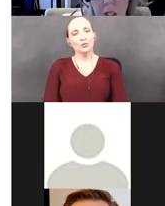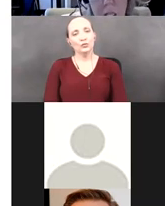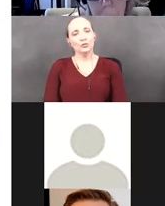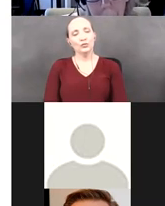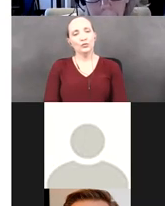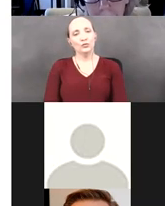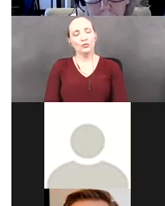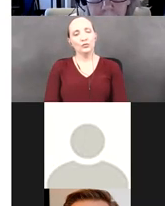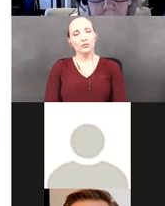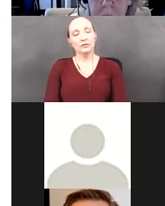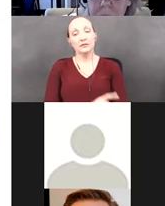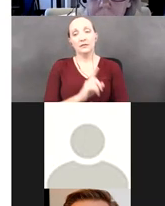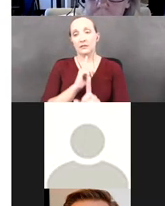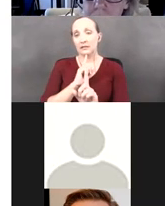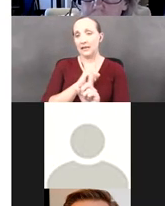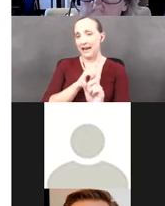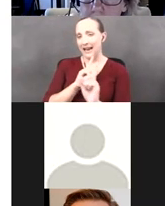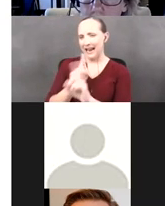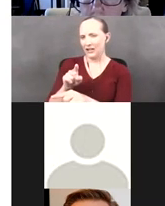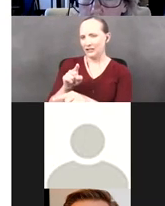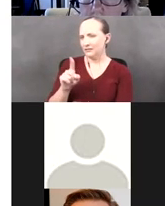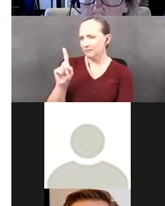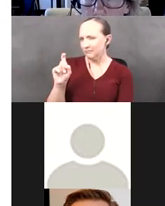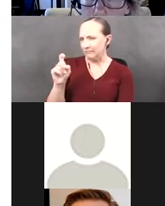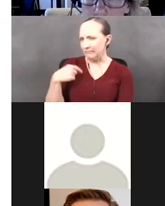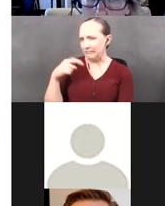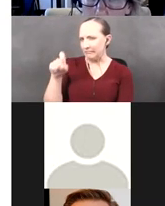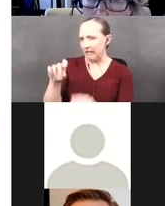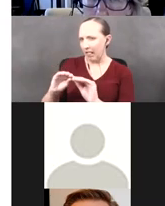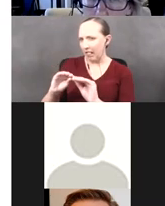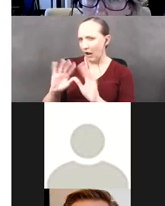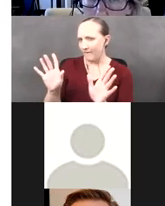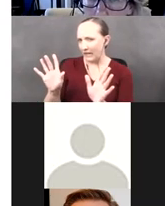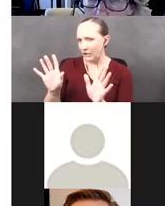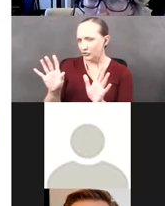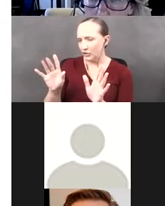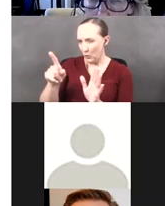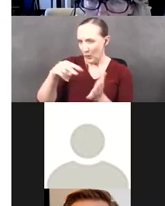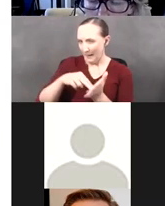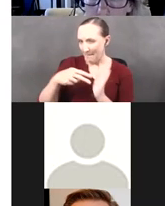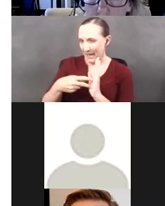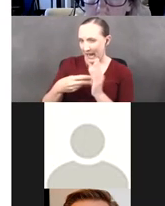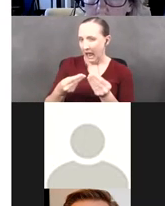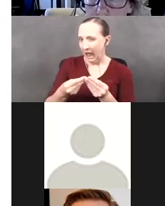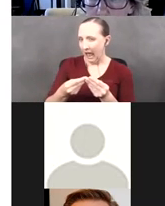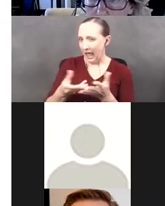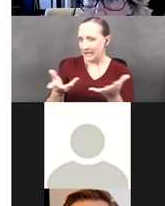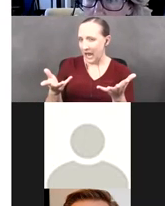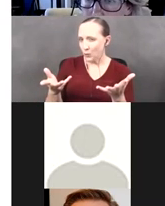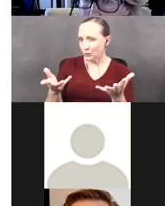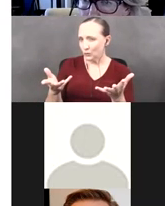refiere. I need a little bit of clarification. Do Necesito you mean the aclaración. handouts Quiere decir